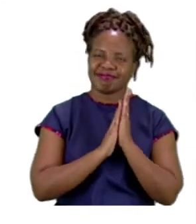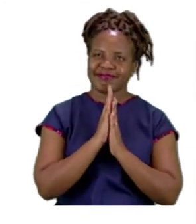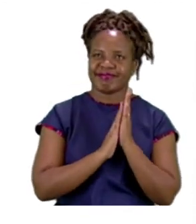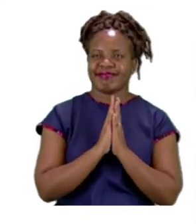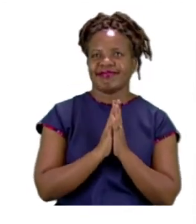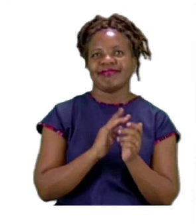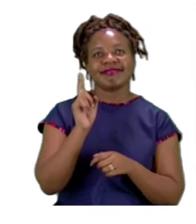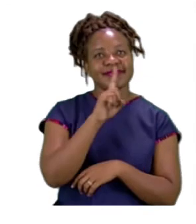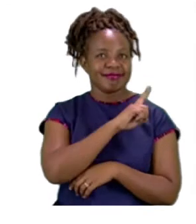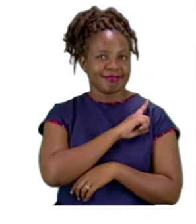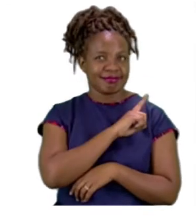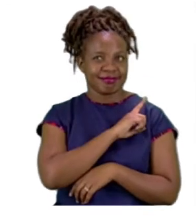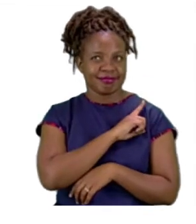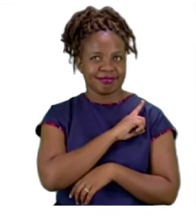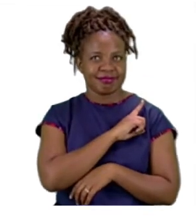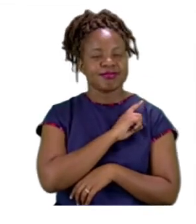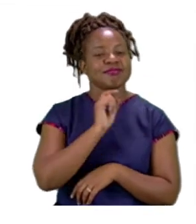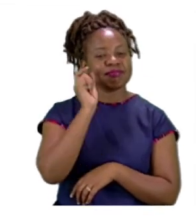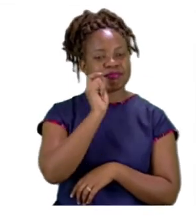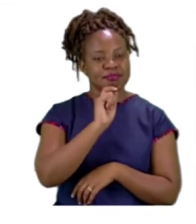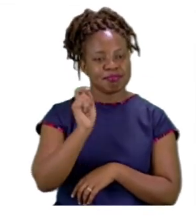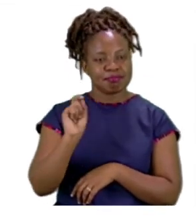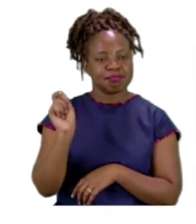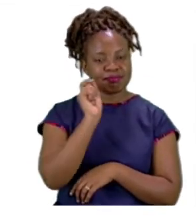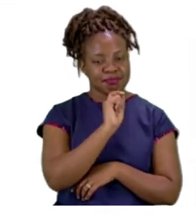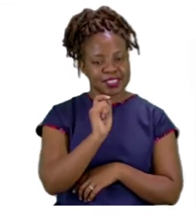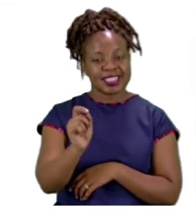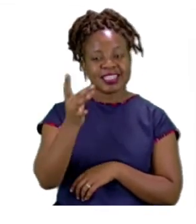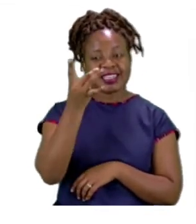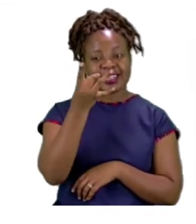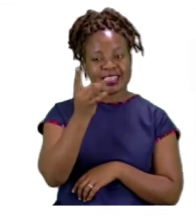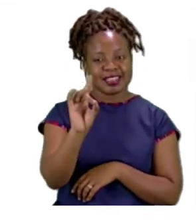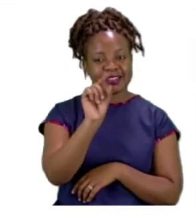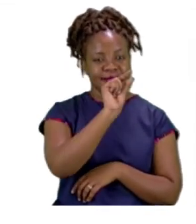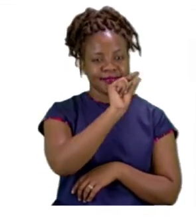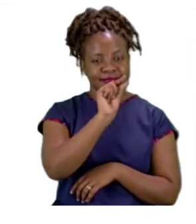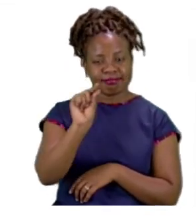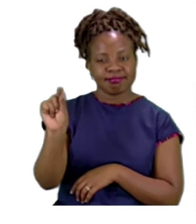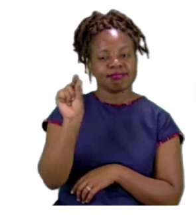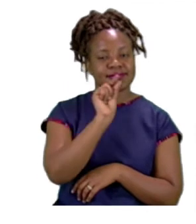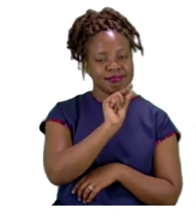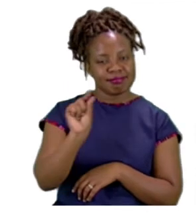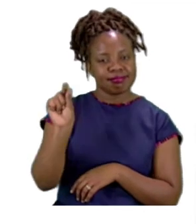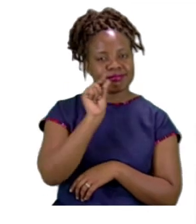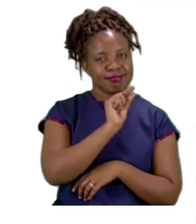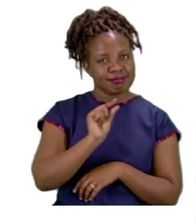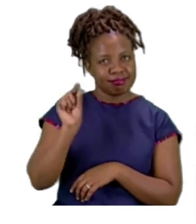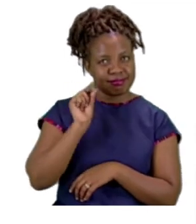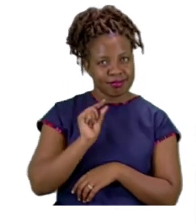we have to write 8 sentences about your home and draw a picture in the block